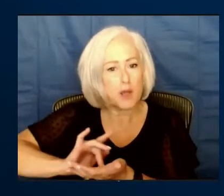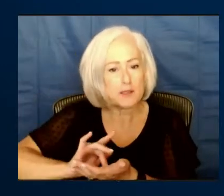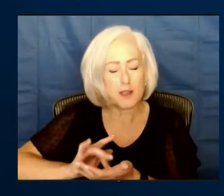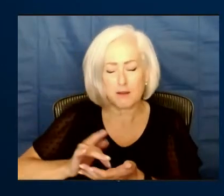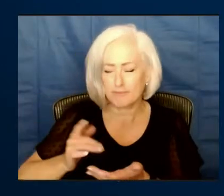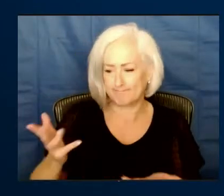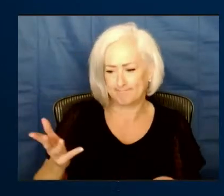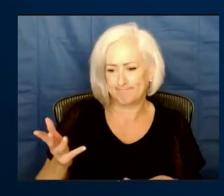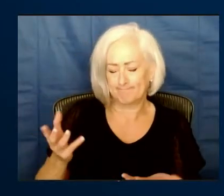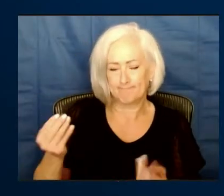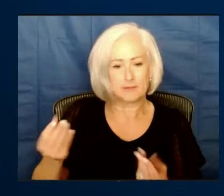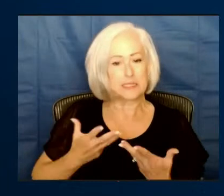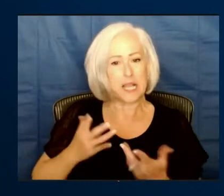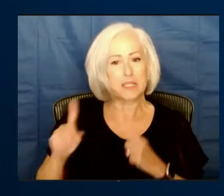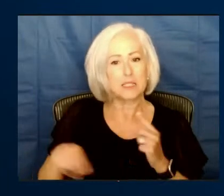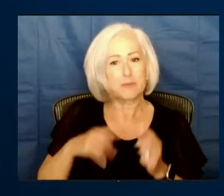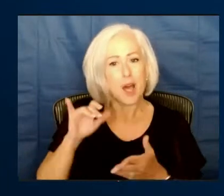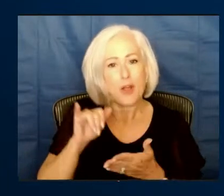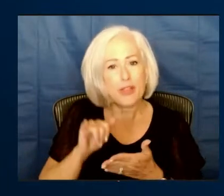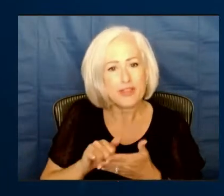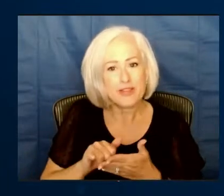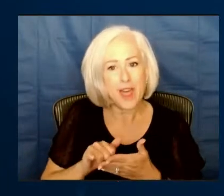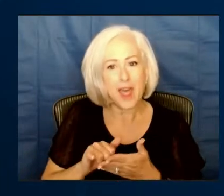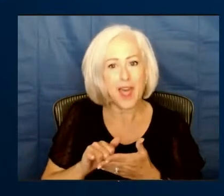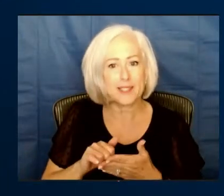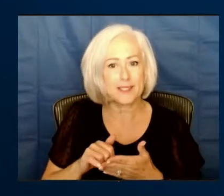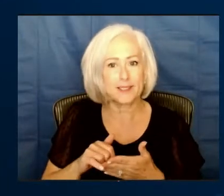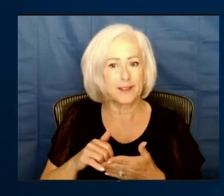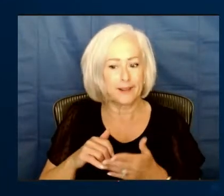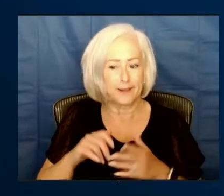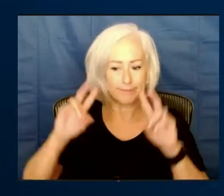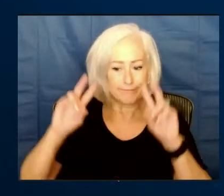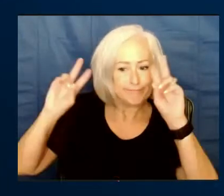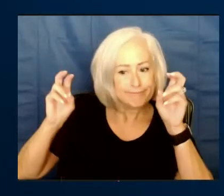this illusion of the angry Black woman. What is that?